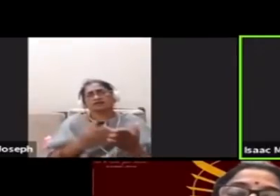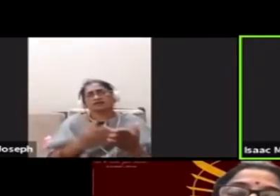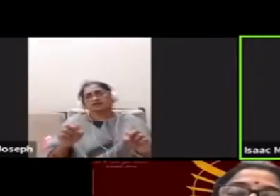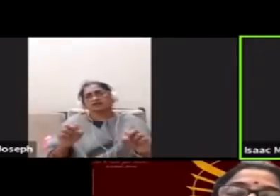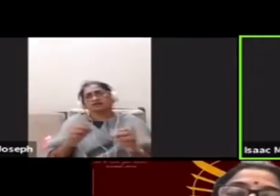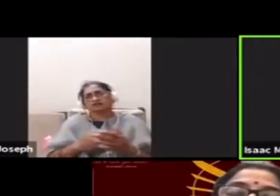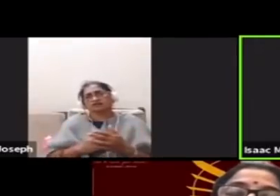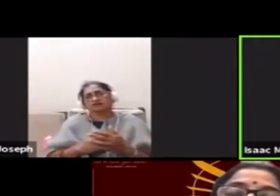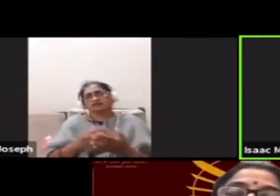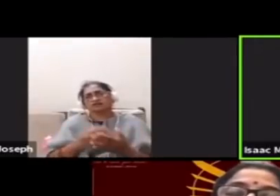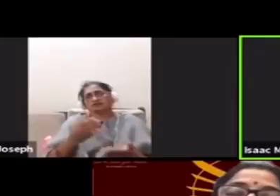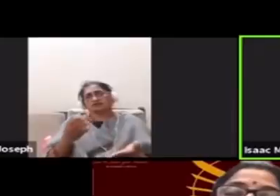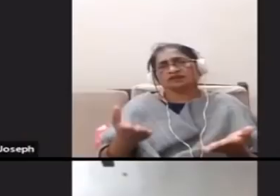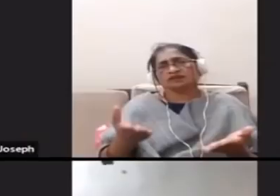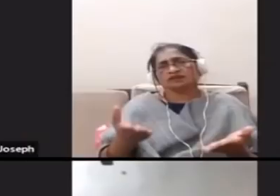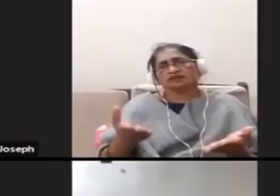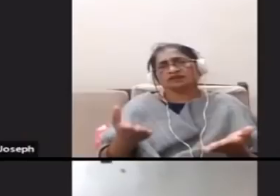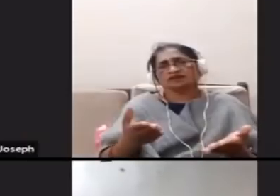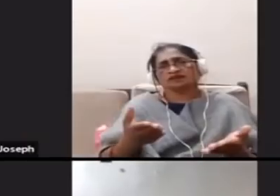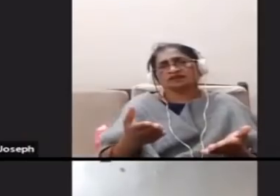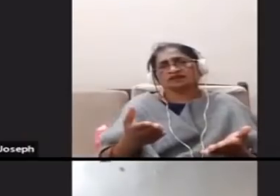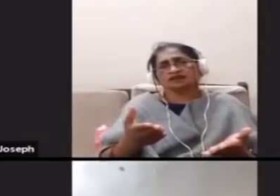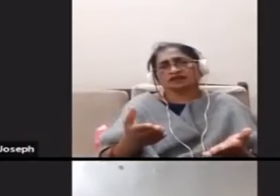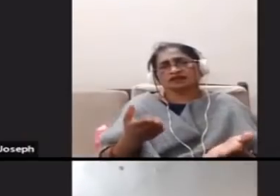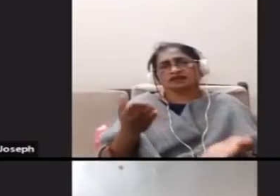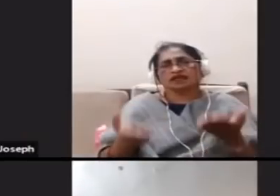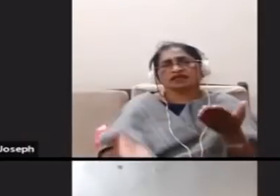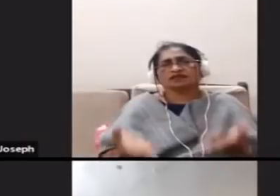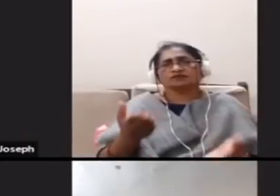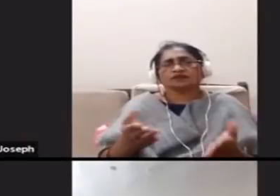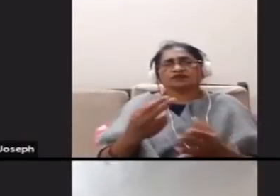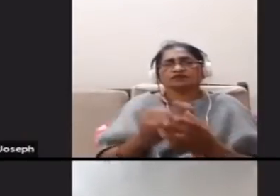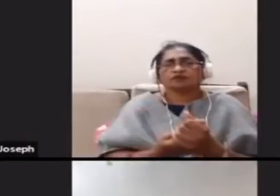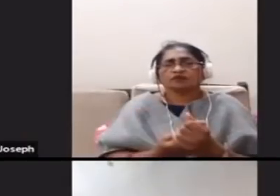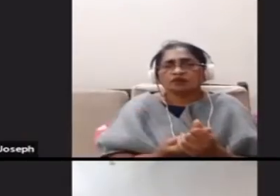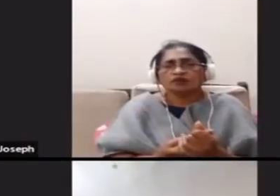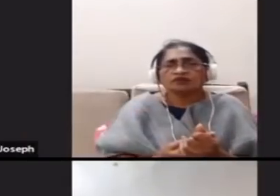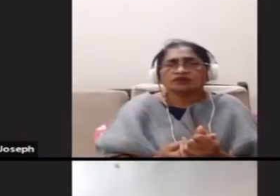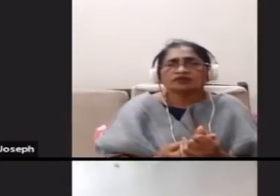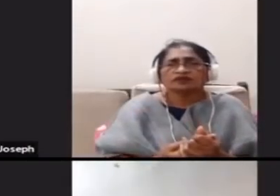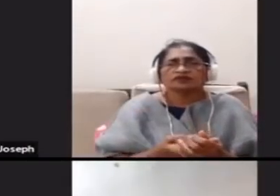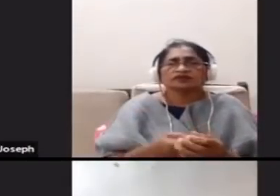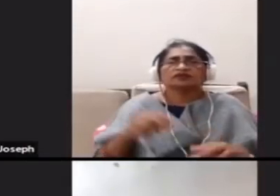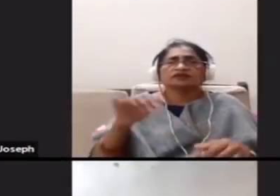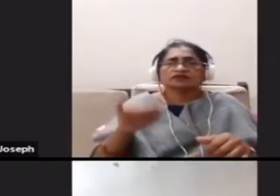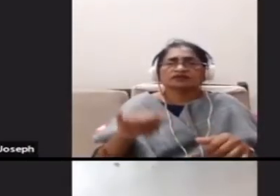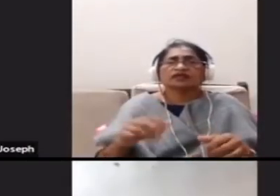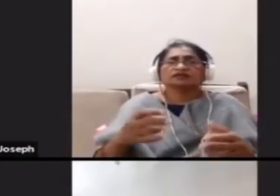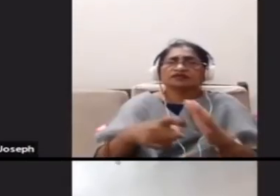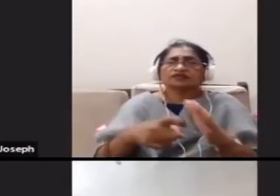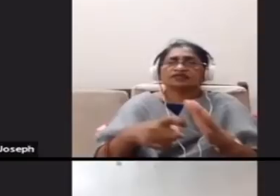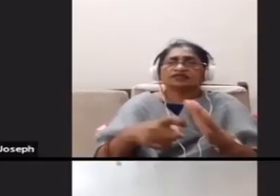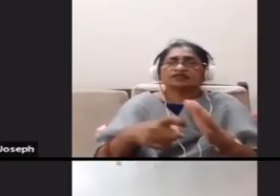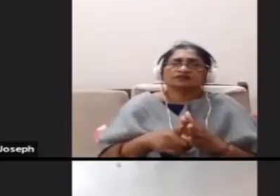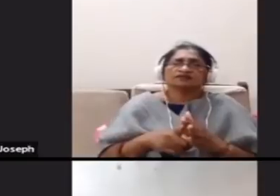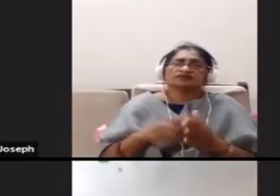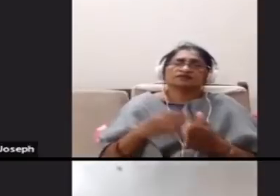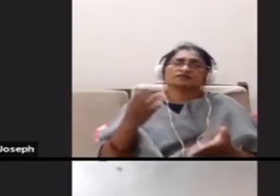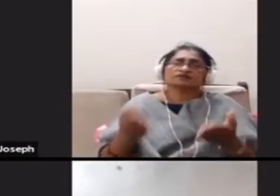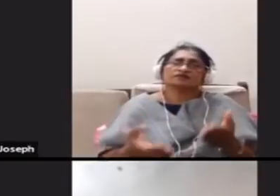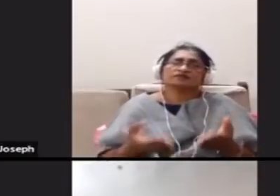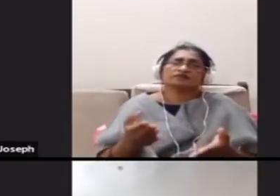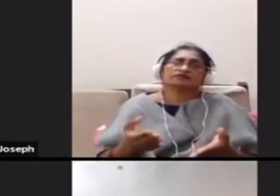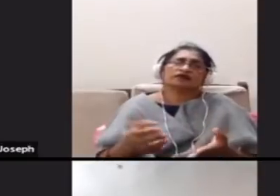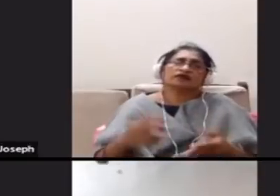The immediate needs are such, and they may actually border on the charity, but that is what is required. It may have the problem